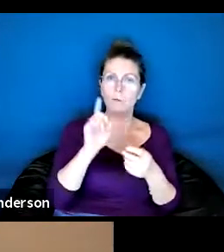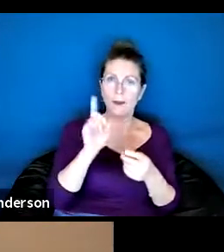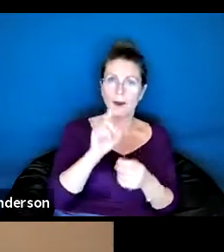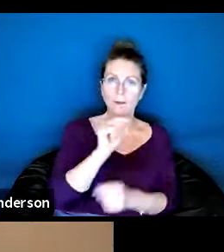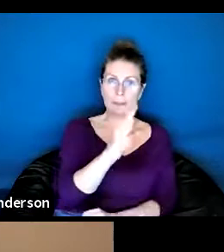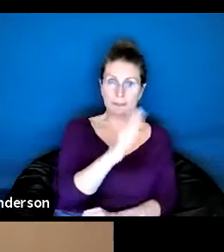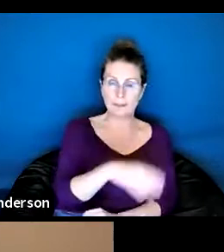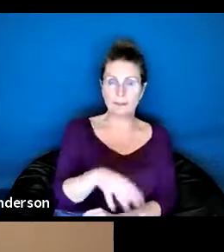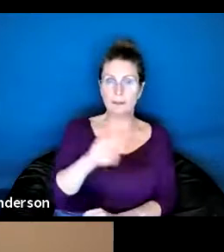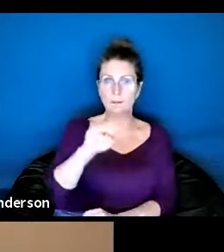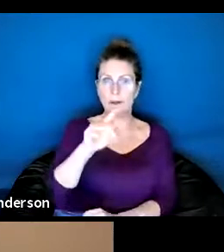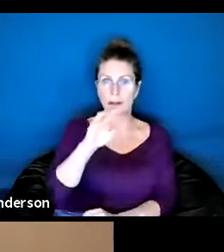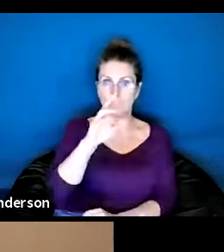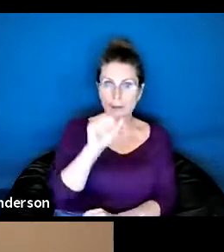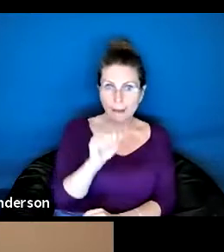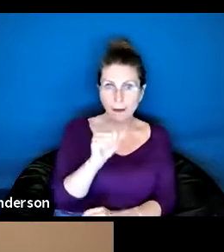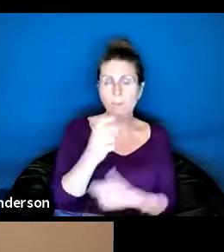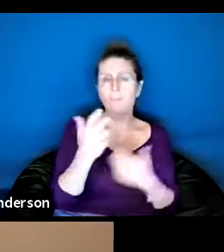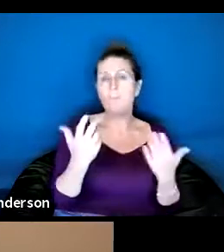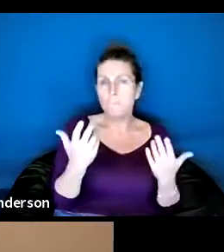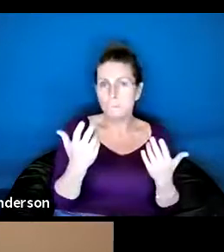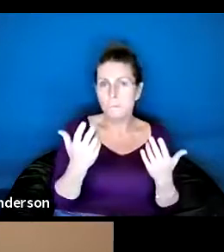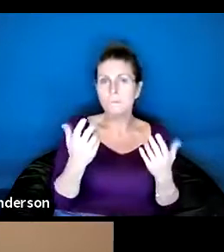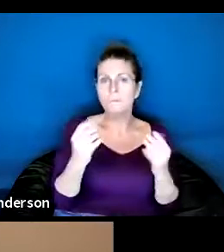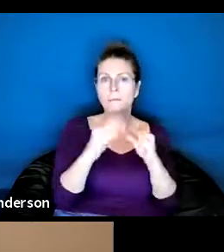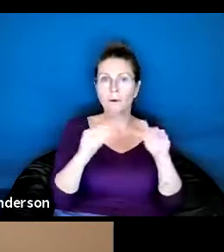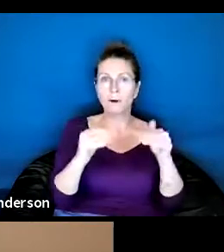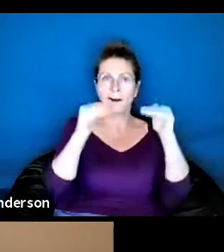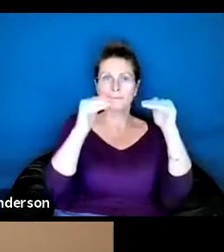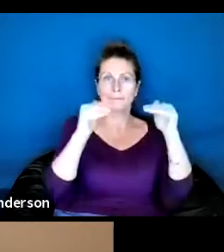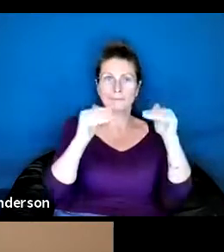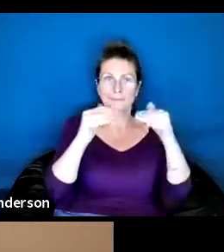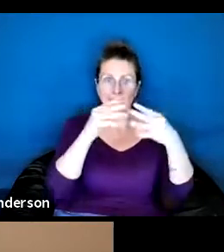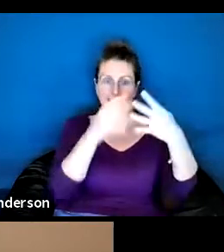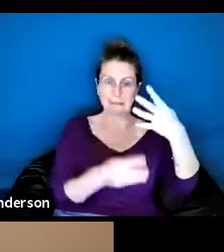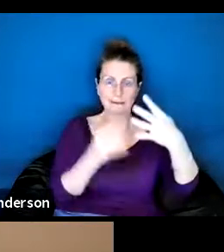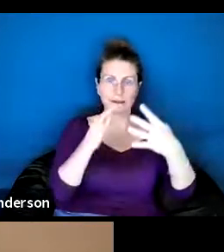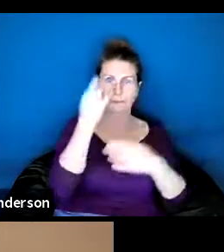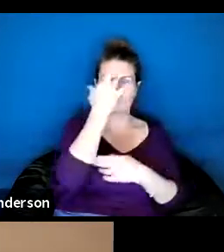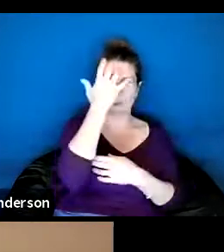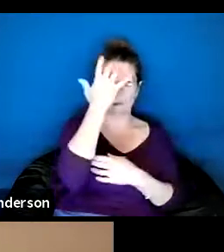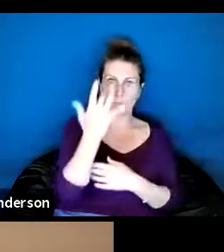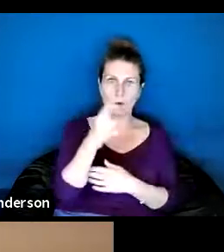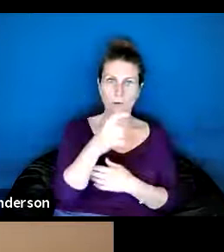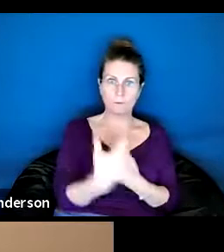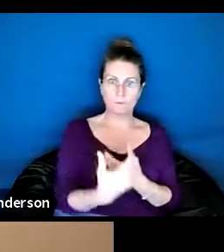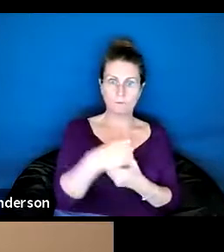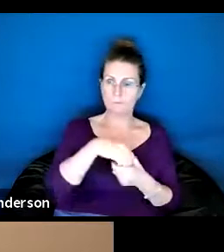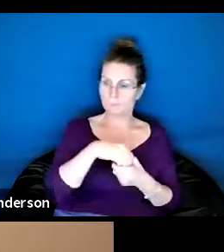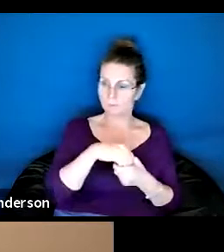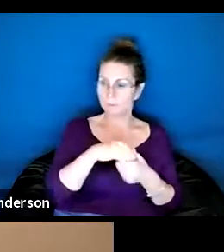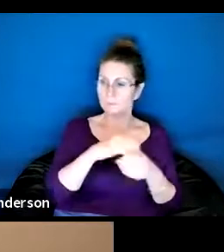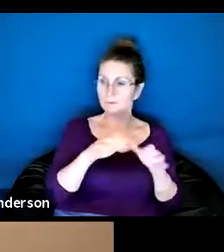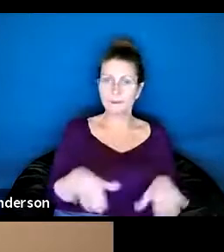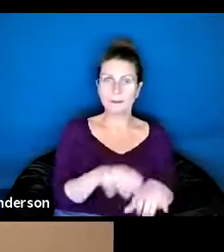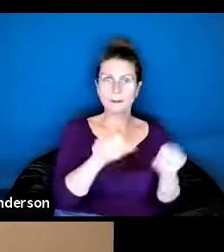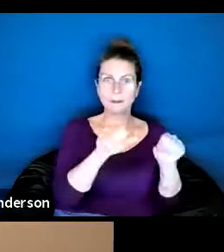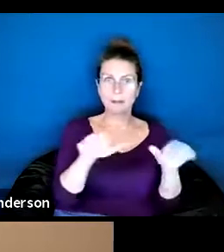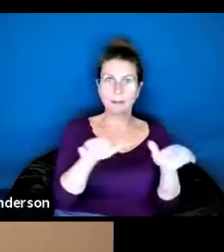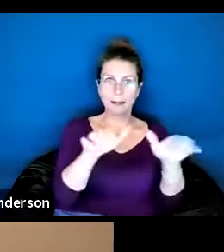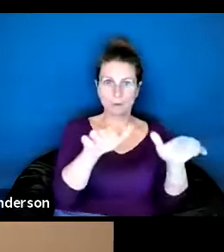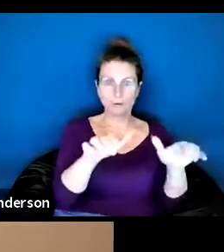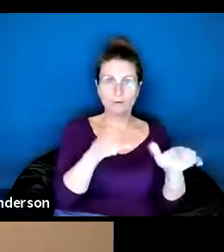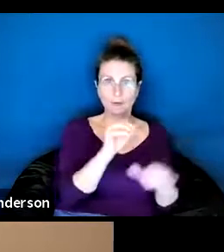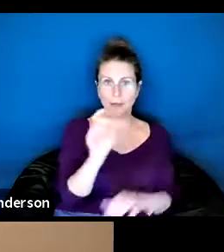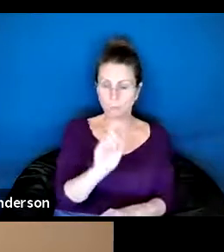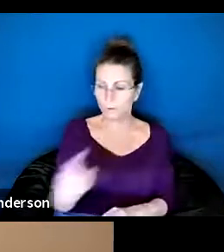the first place, then that will be higher up your list of reasons to take action and where.